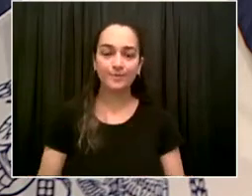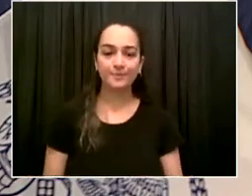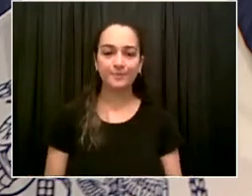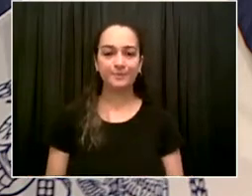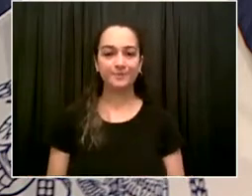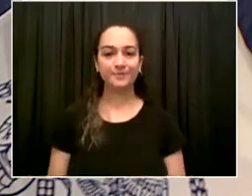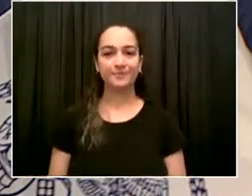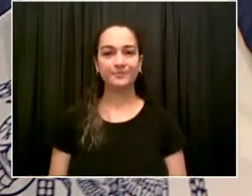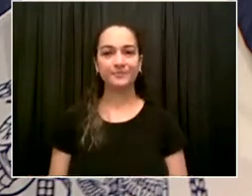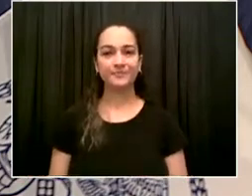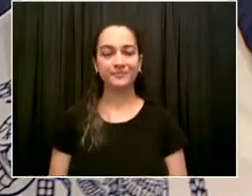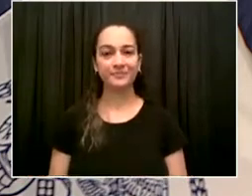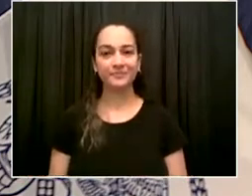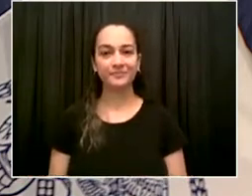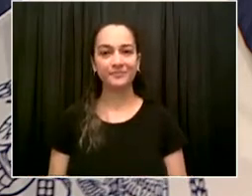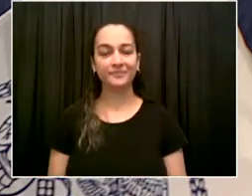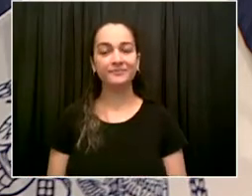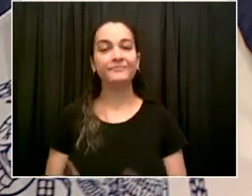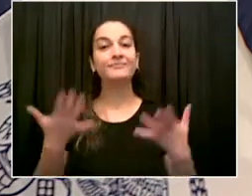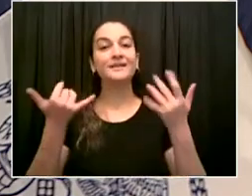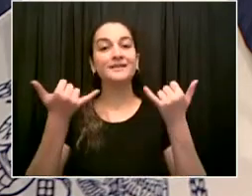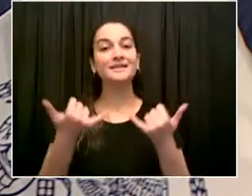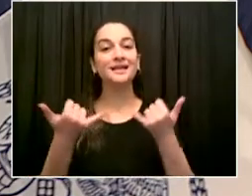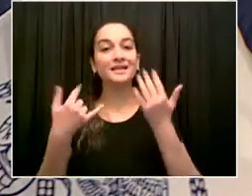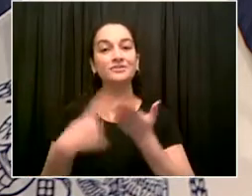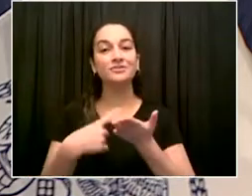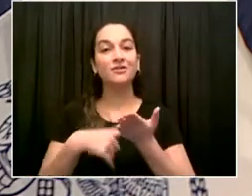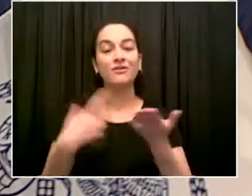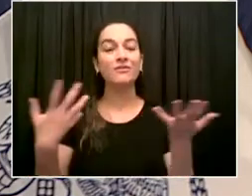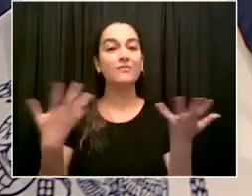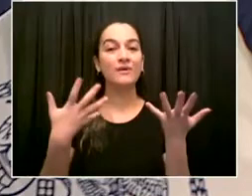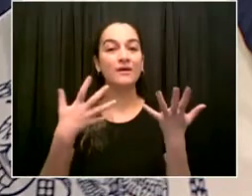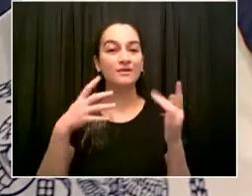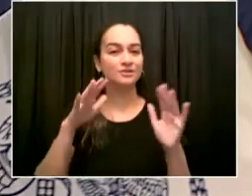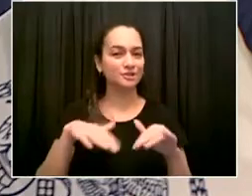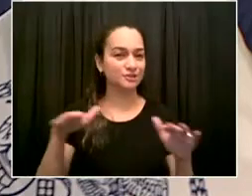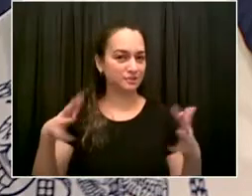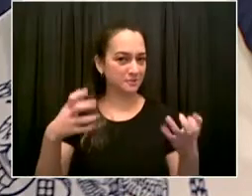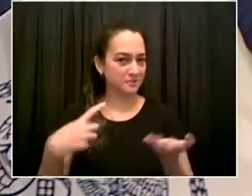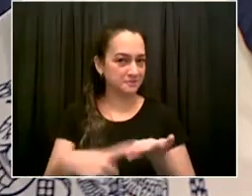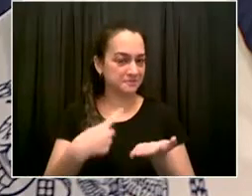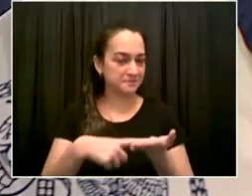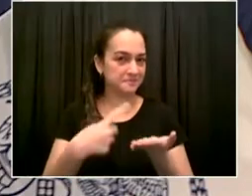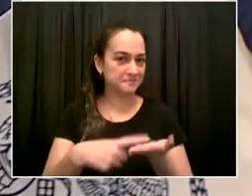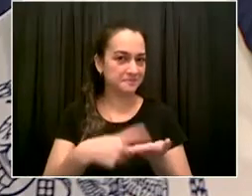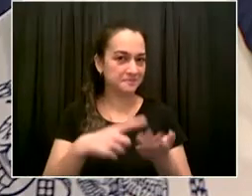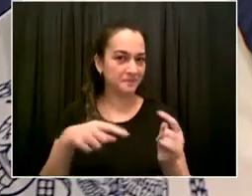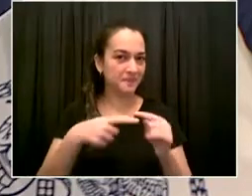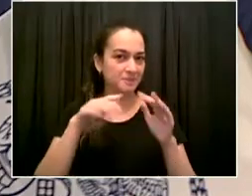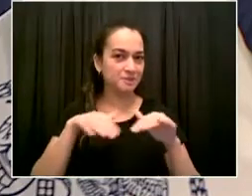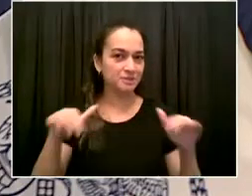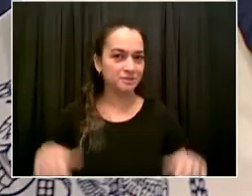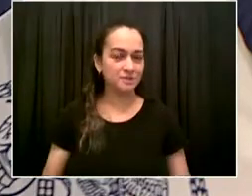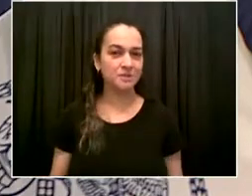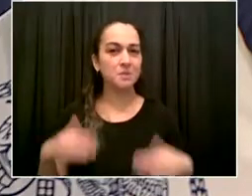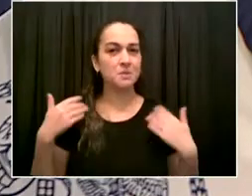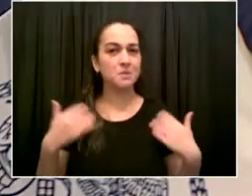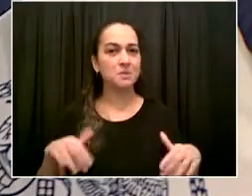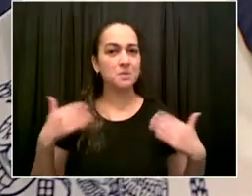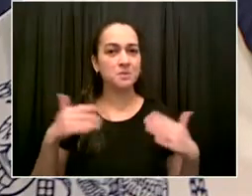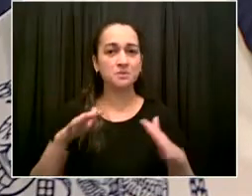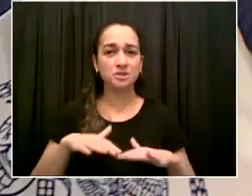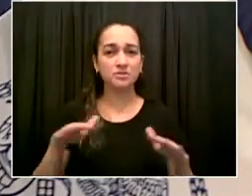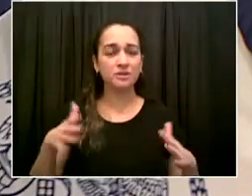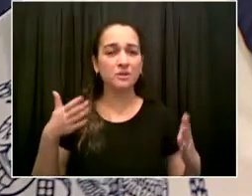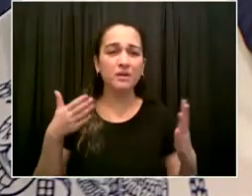our kids, and they have been through so much. We need to support them in so many ways as we go into the new school year.